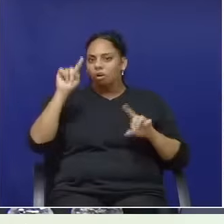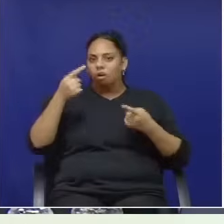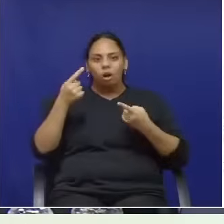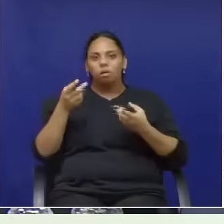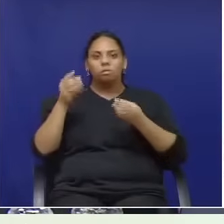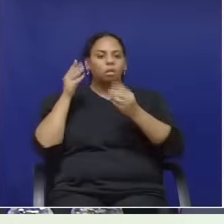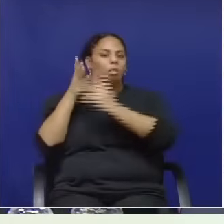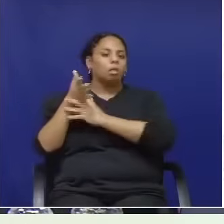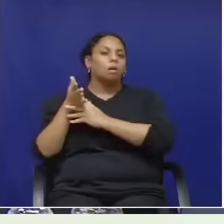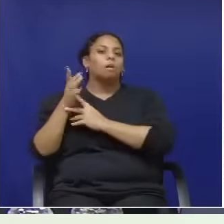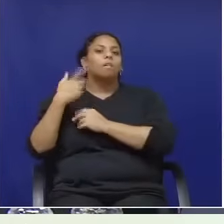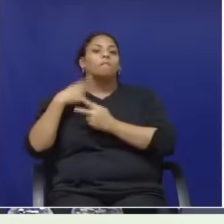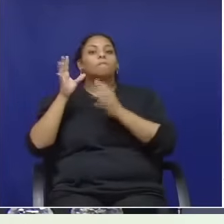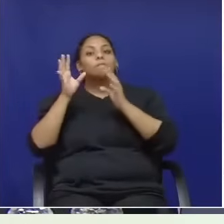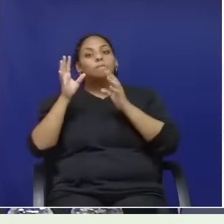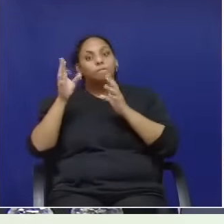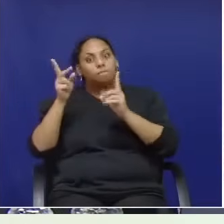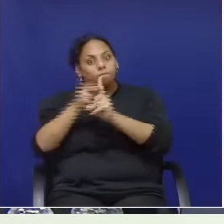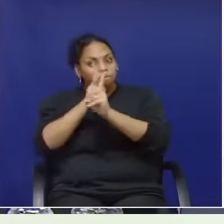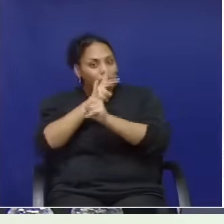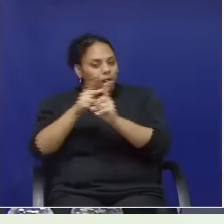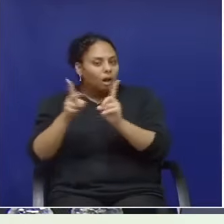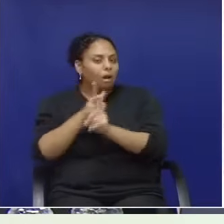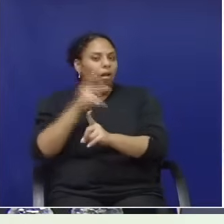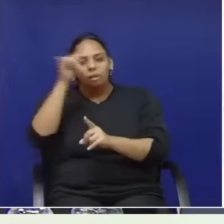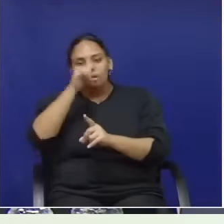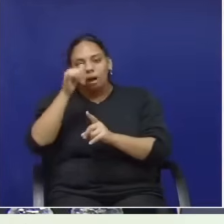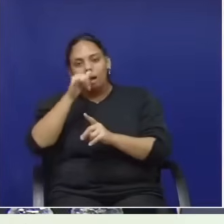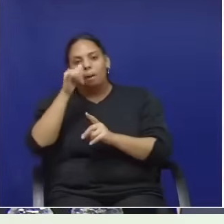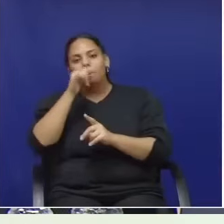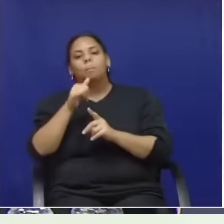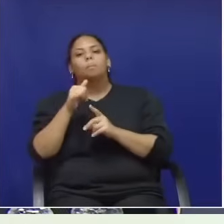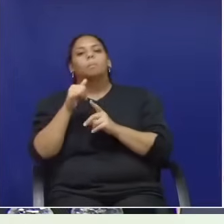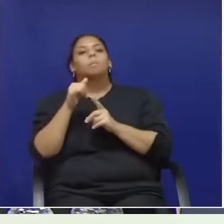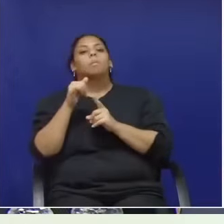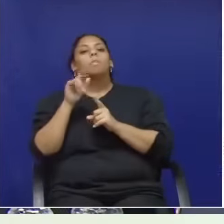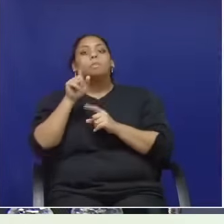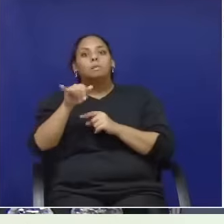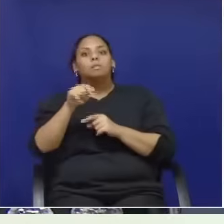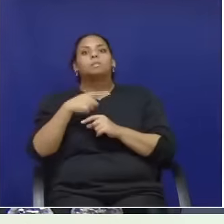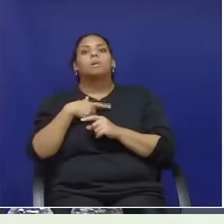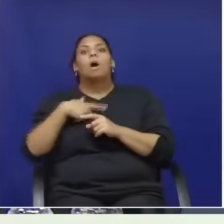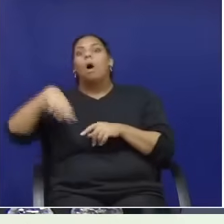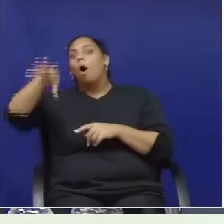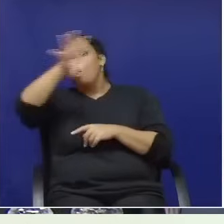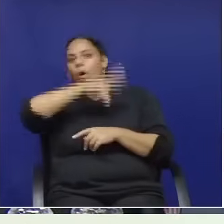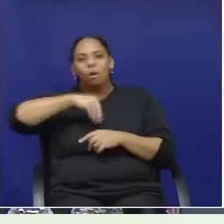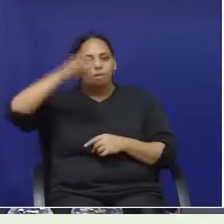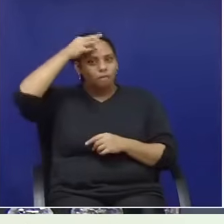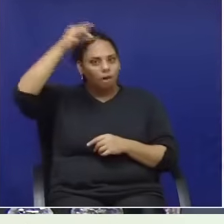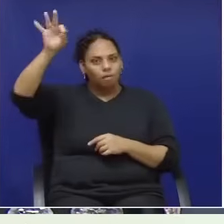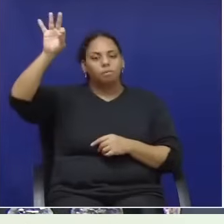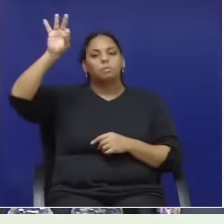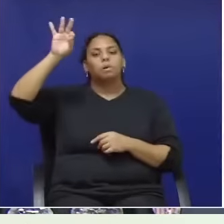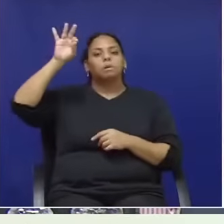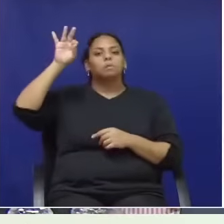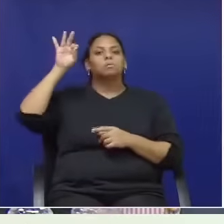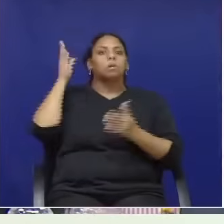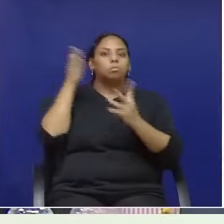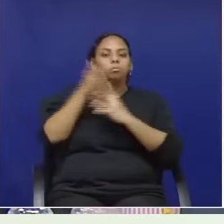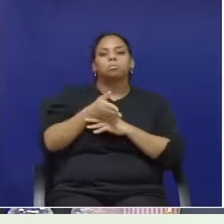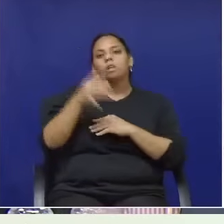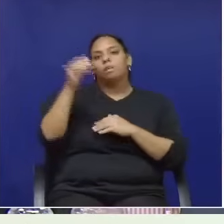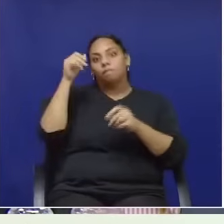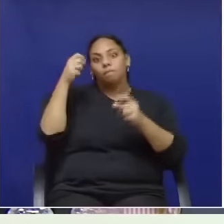integrated violent crime prevention strategy, which is a whole of government approach to the fight of